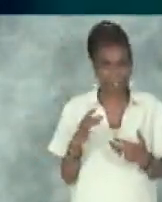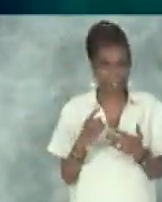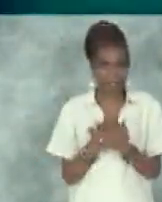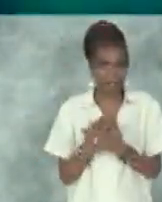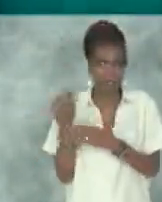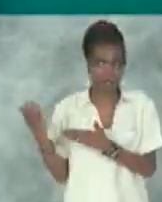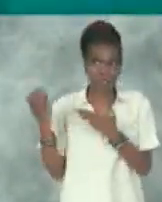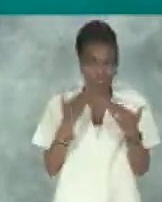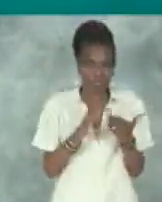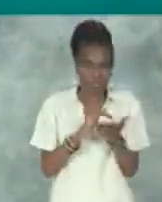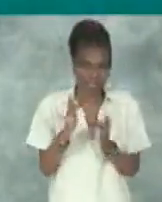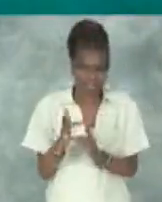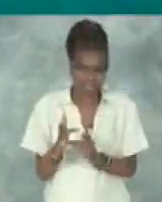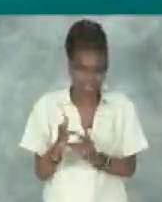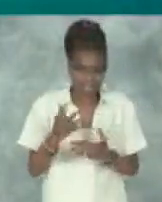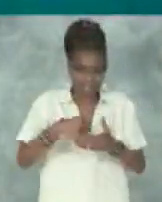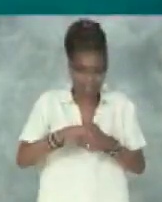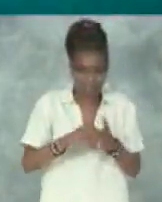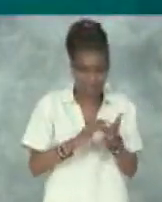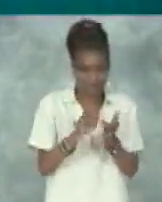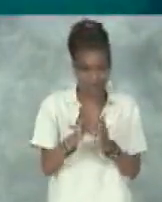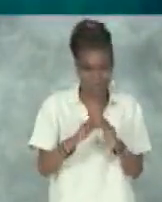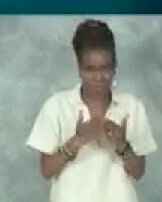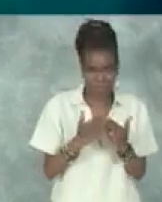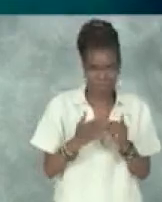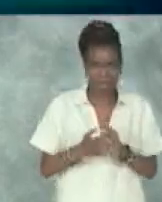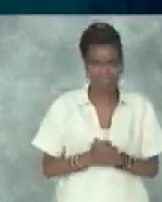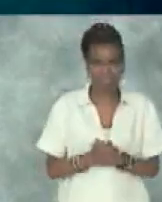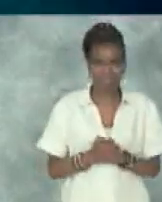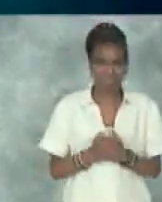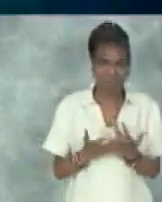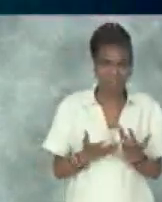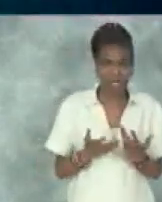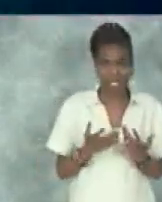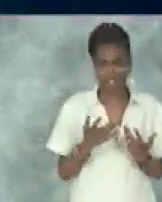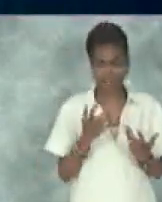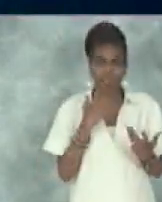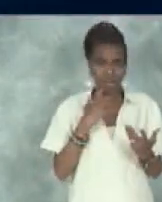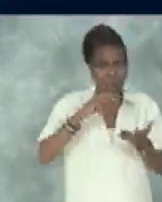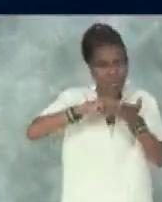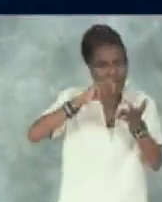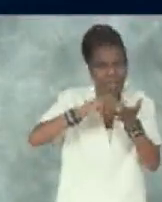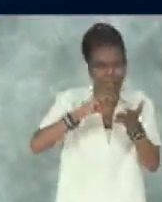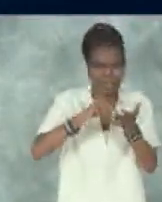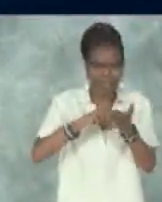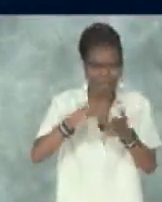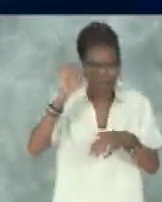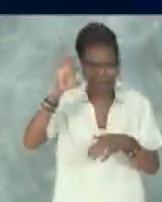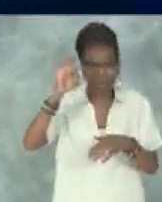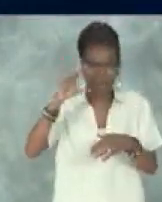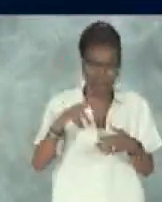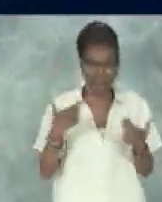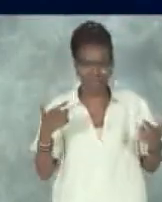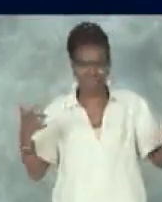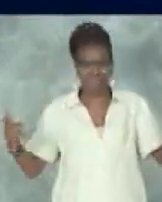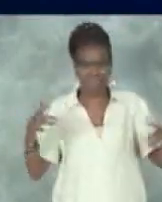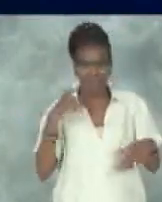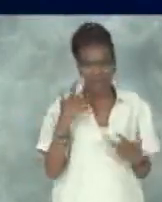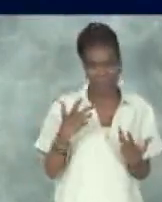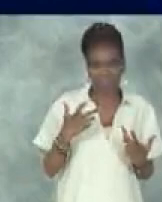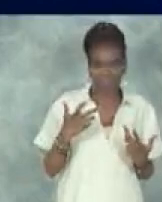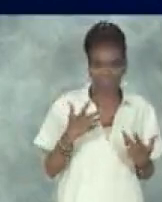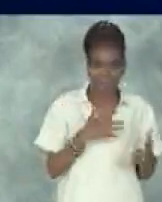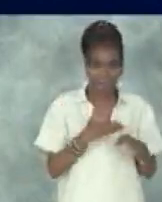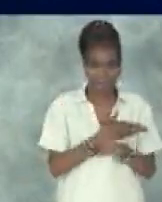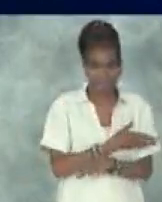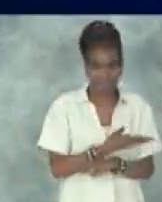bring Jesus into the text at the third point, kicking and screaming on our way out. But I want to dig in right here. Our confidence is